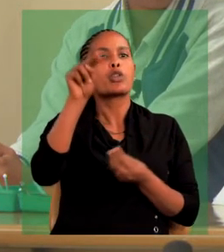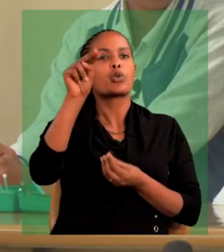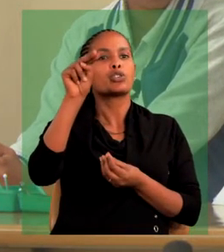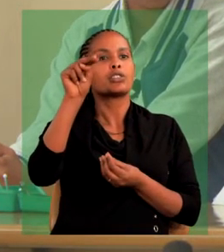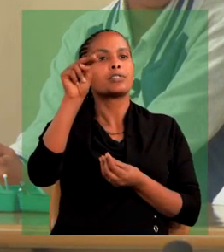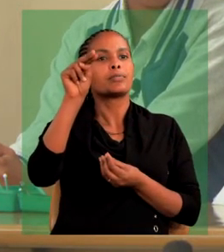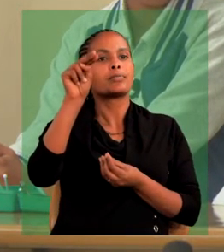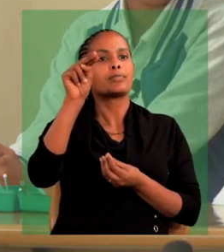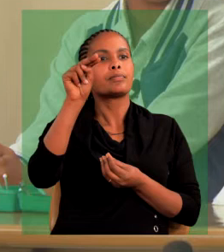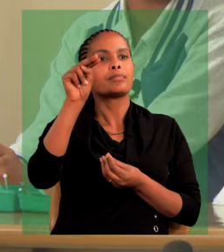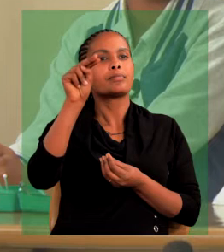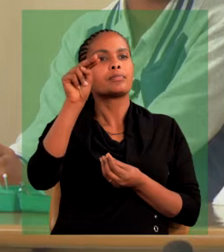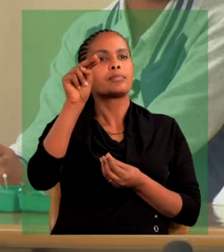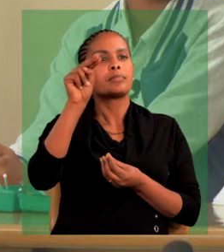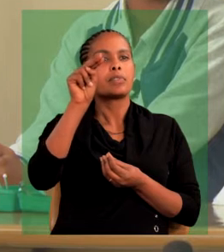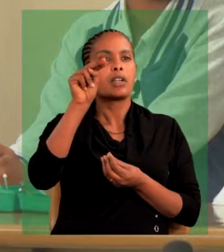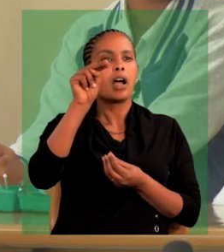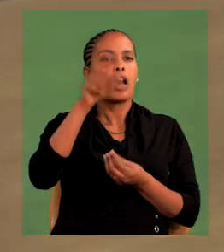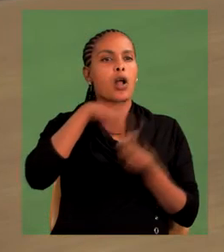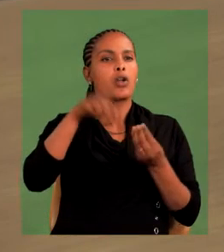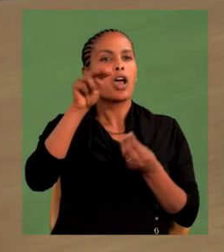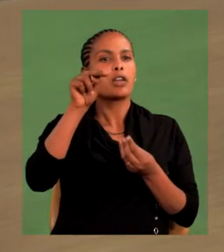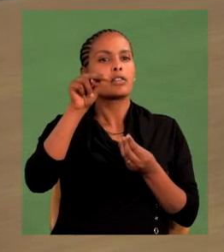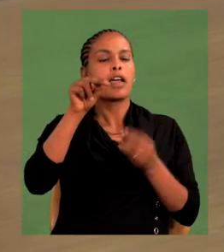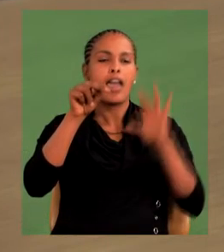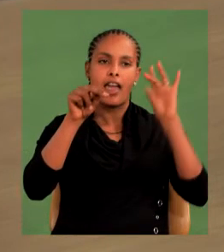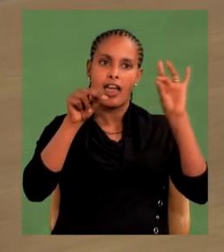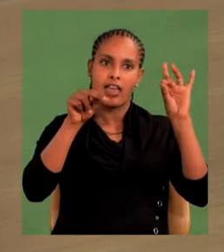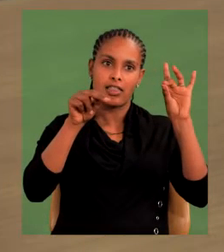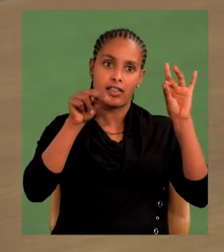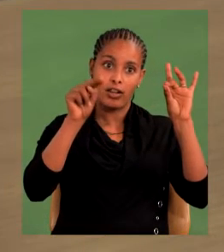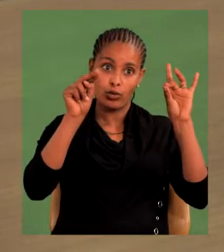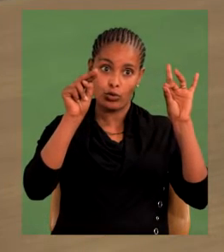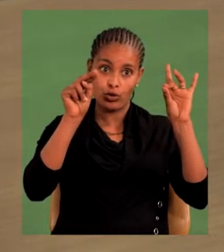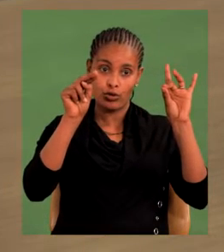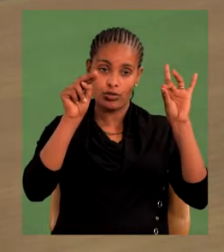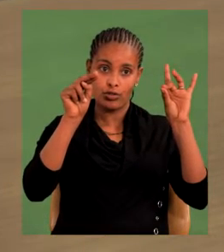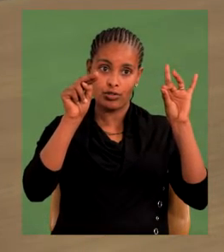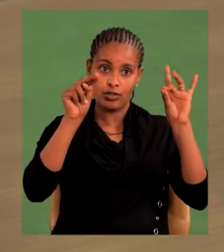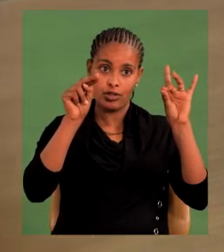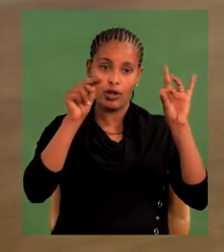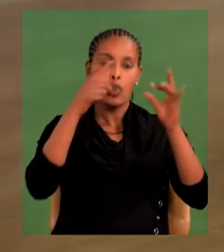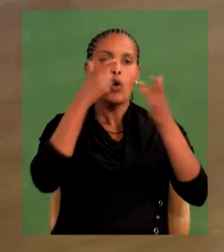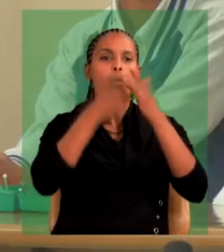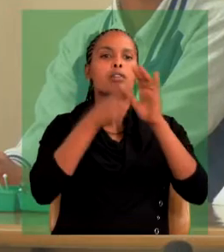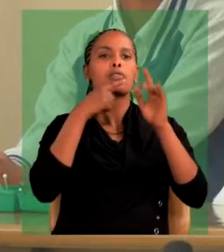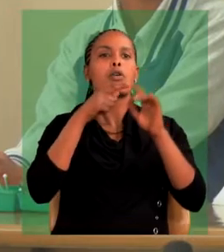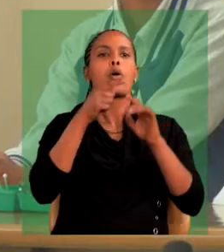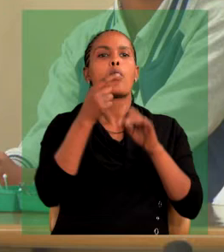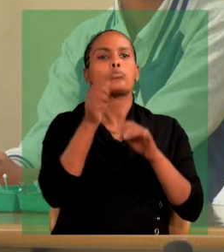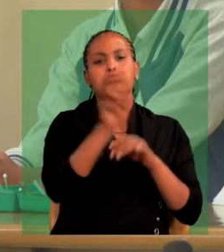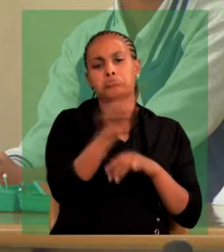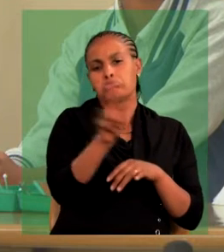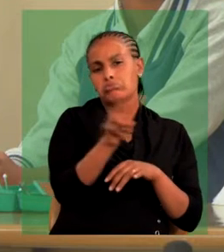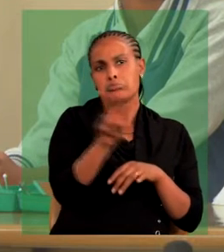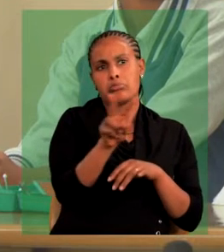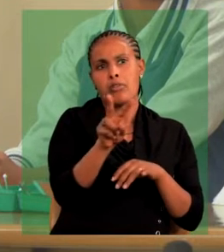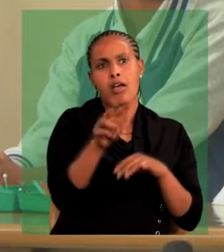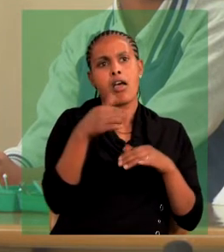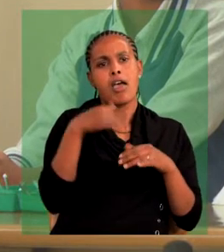nitrogen? Around nitrogen? 8. Then what is the difference? Both of them have